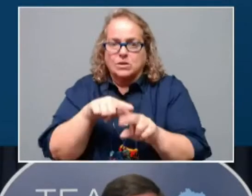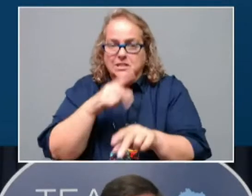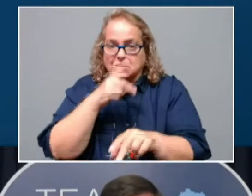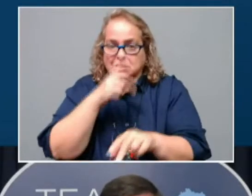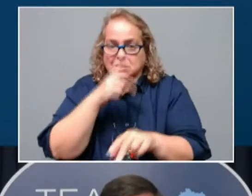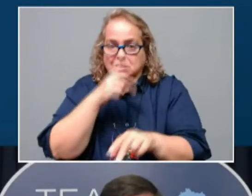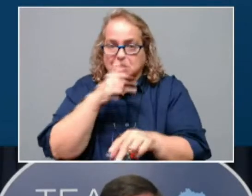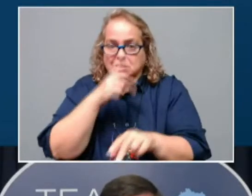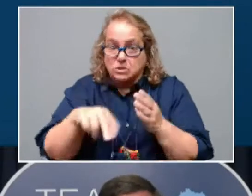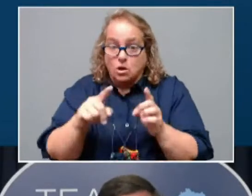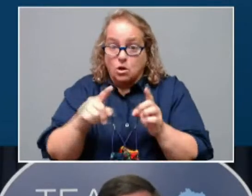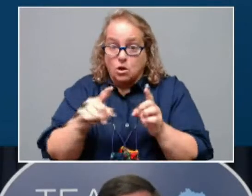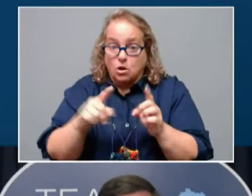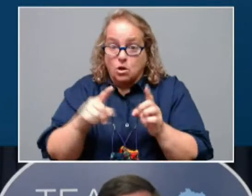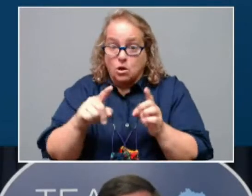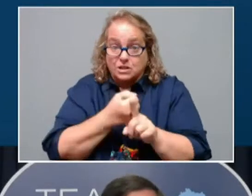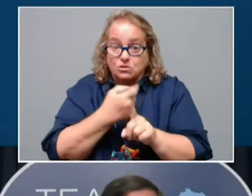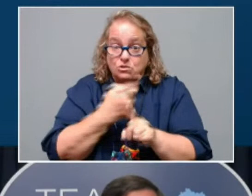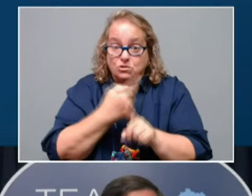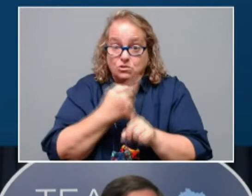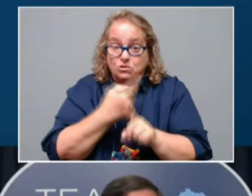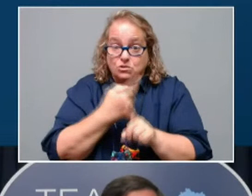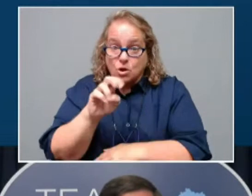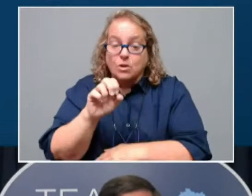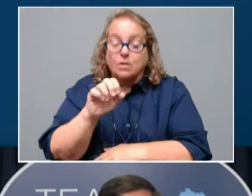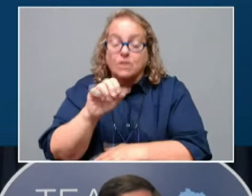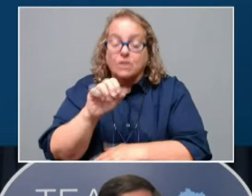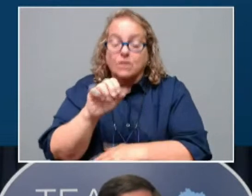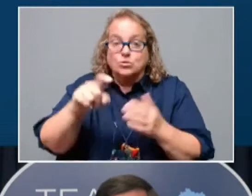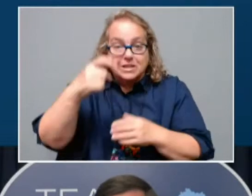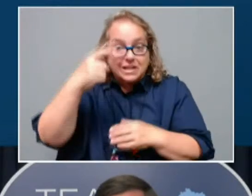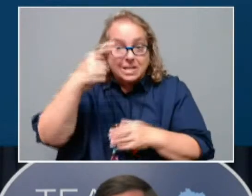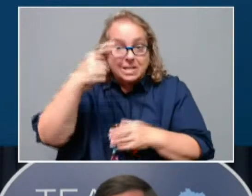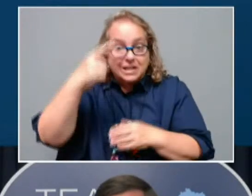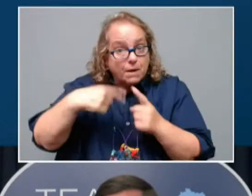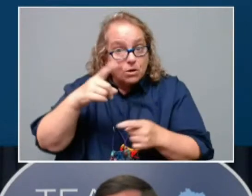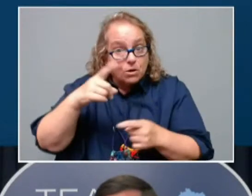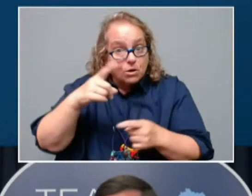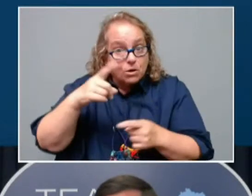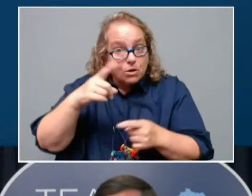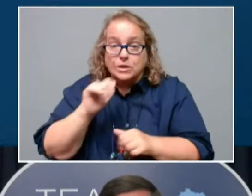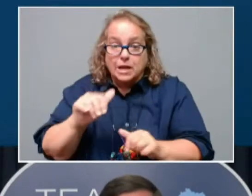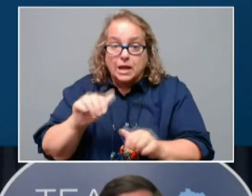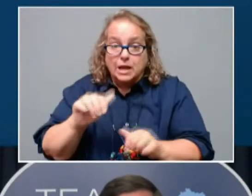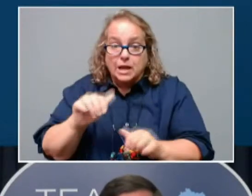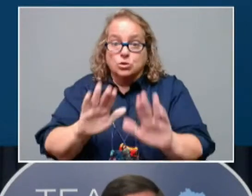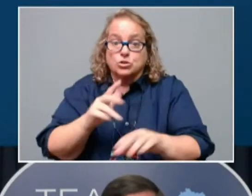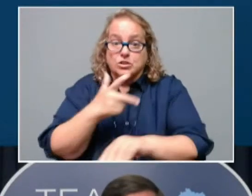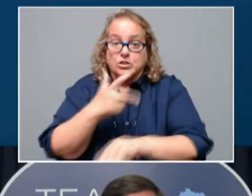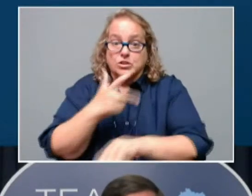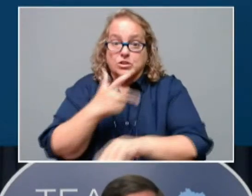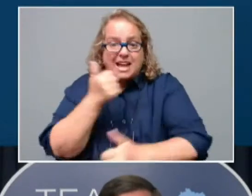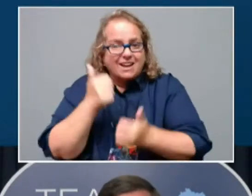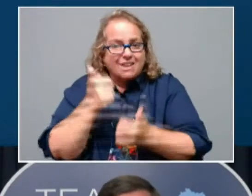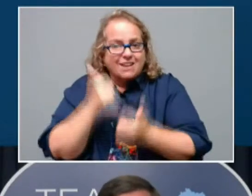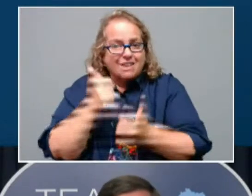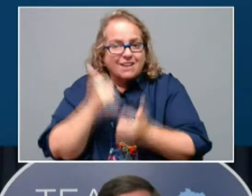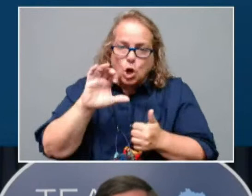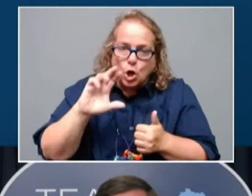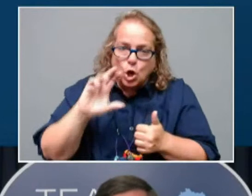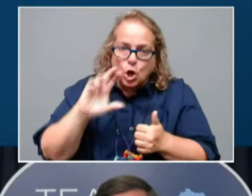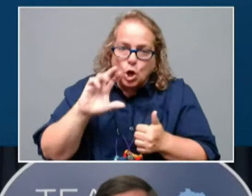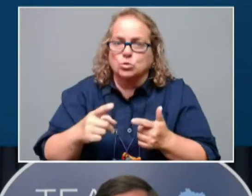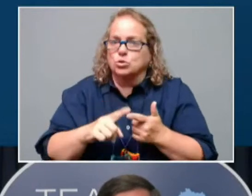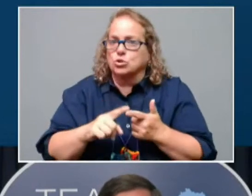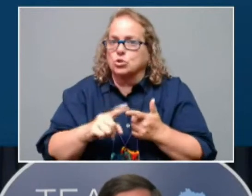zone, that's what we need to think about doing. Who can push your vaccinations? How about every coach? How about every local leader? How